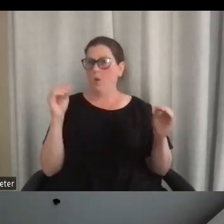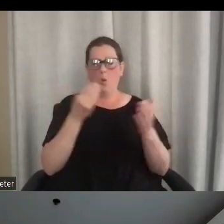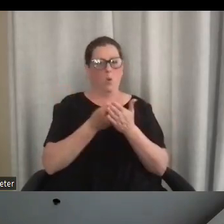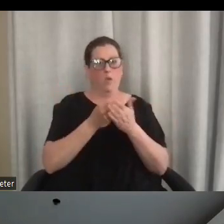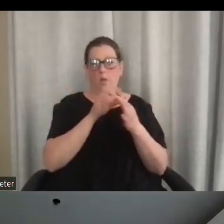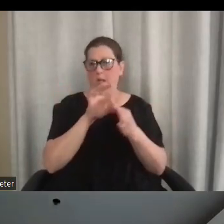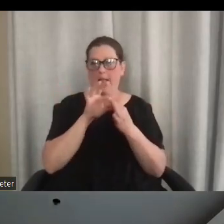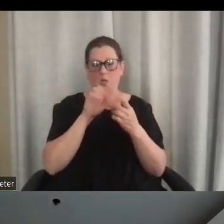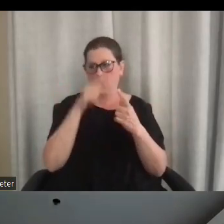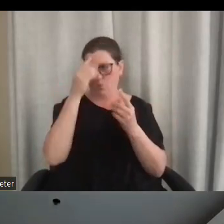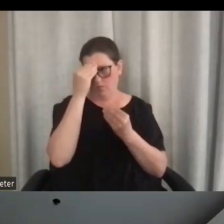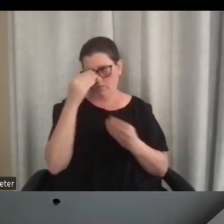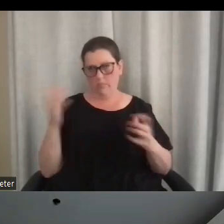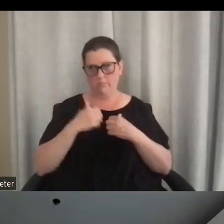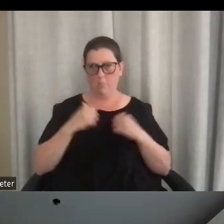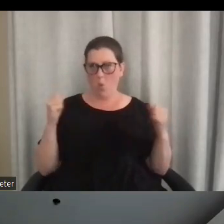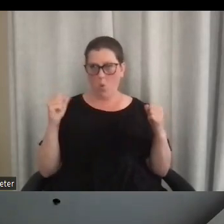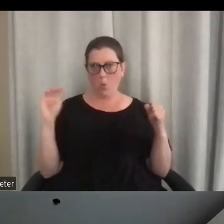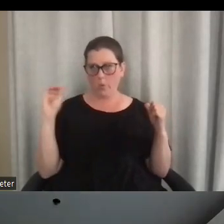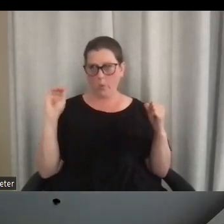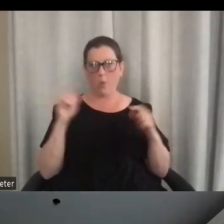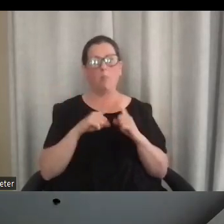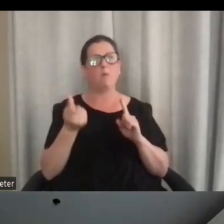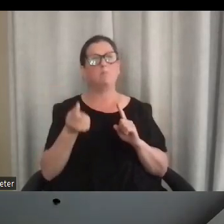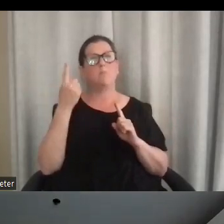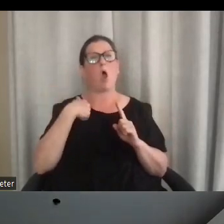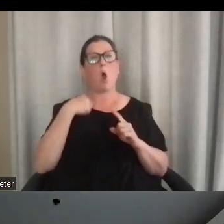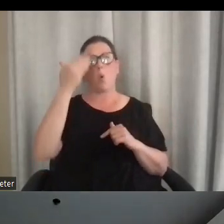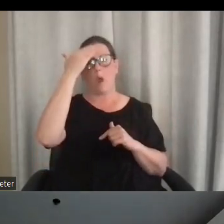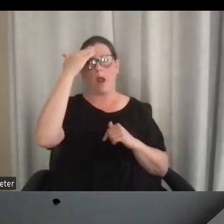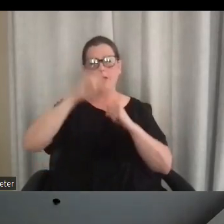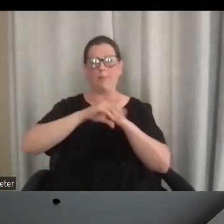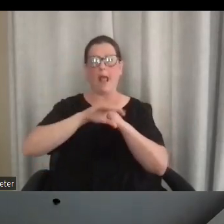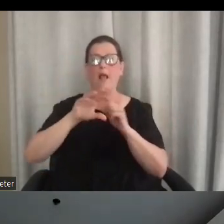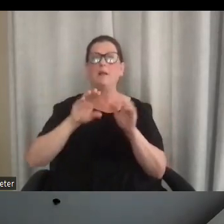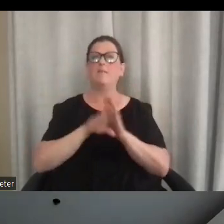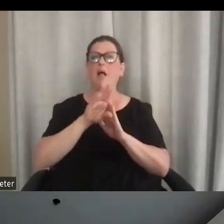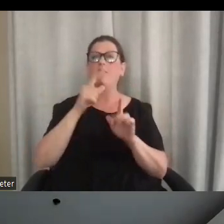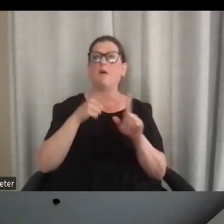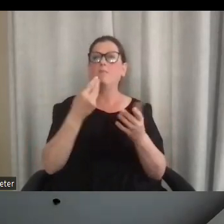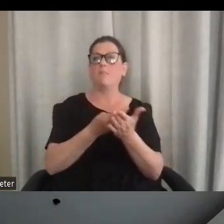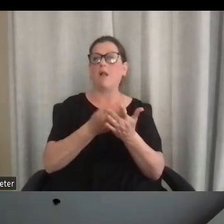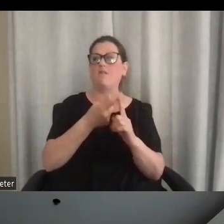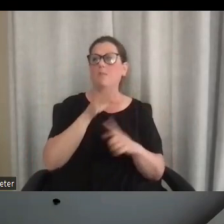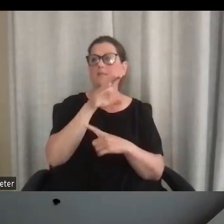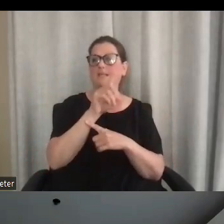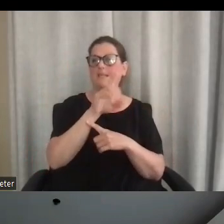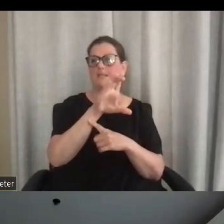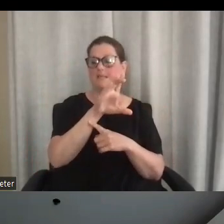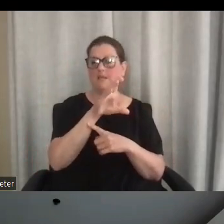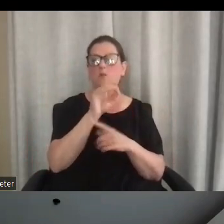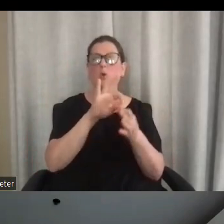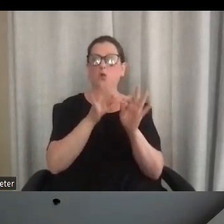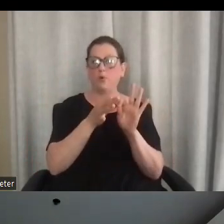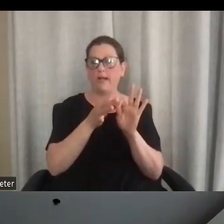to disclose, but do just want to make you aware that the awareness campaigns were developed with funding from the CDC. So the interpretations,